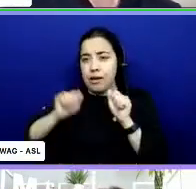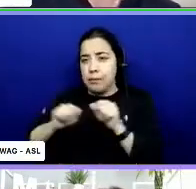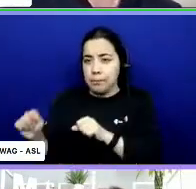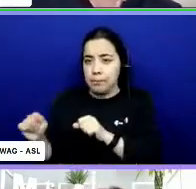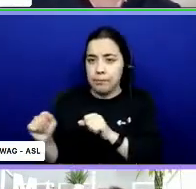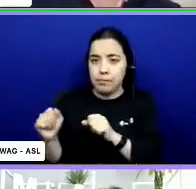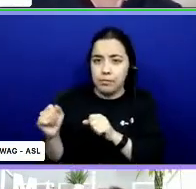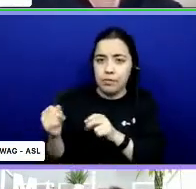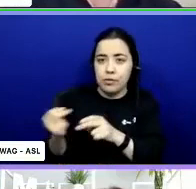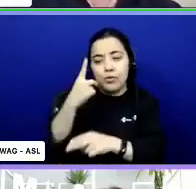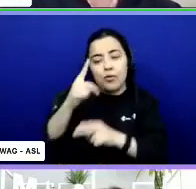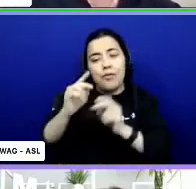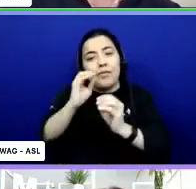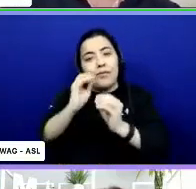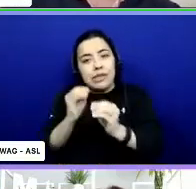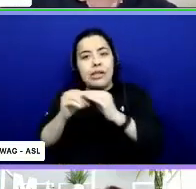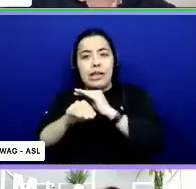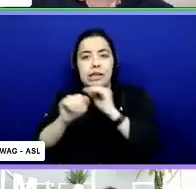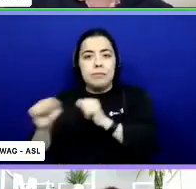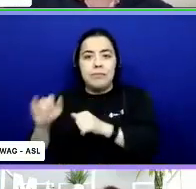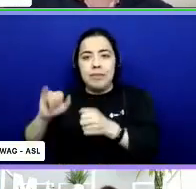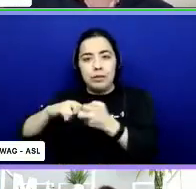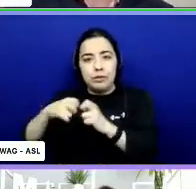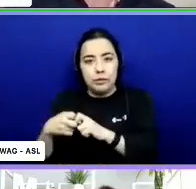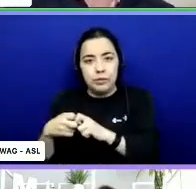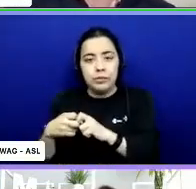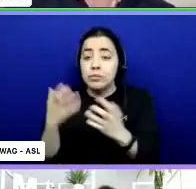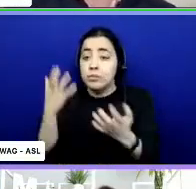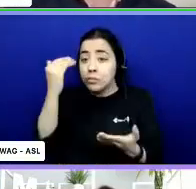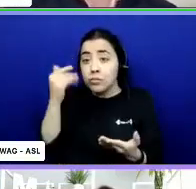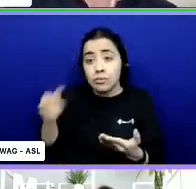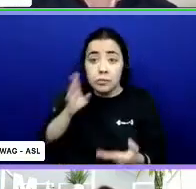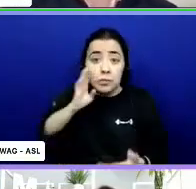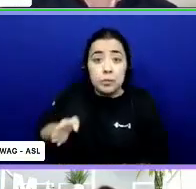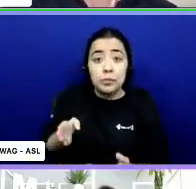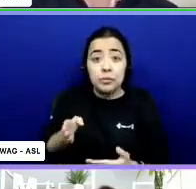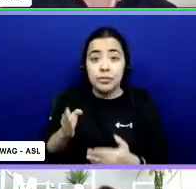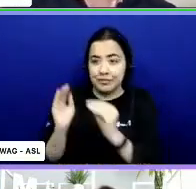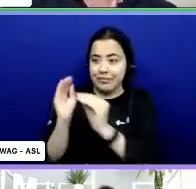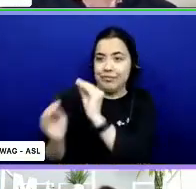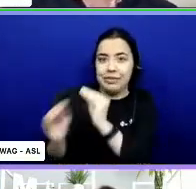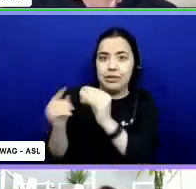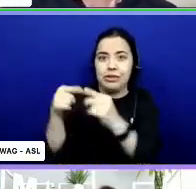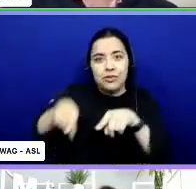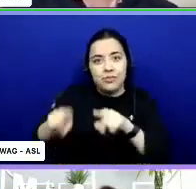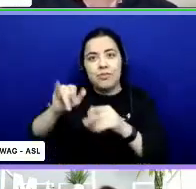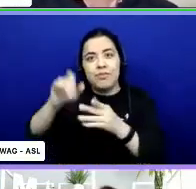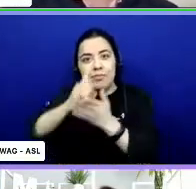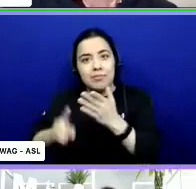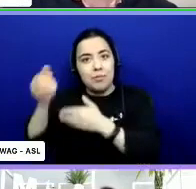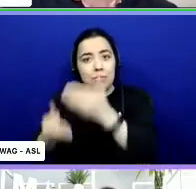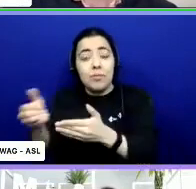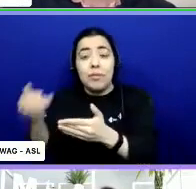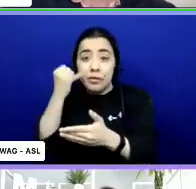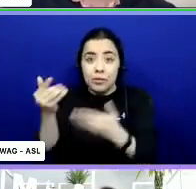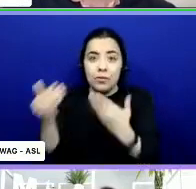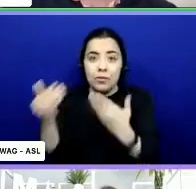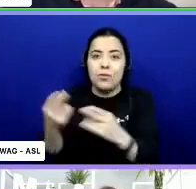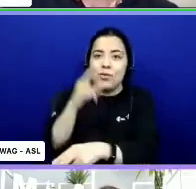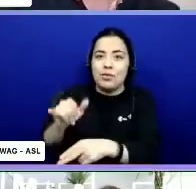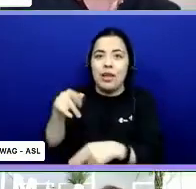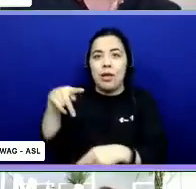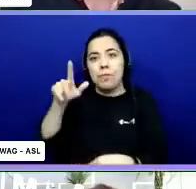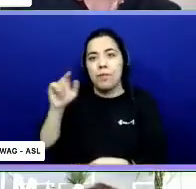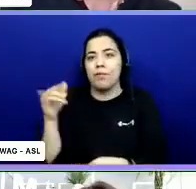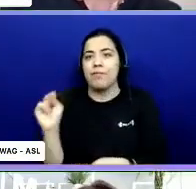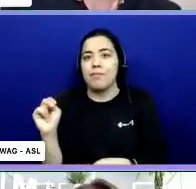to fixing accessibility issues, because it will actually fix them during the design process if you're using this plugin.